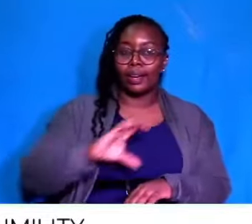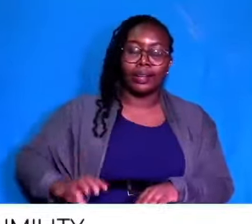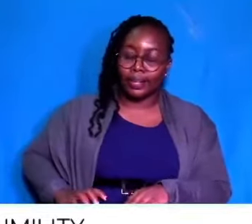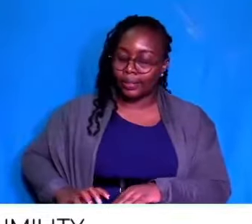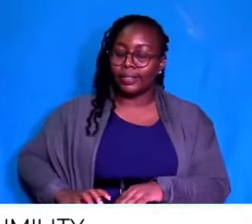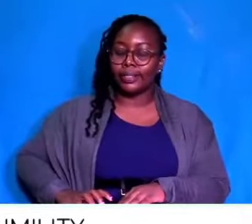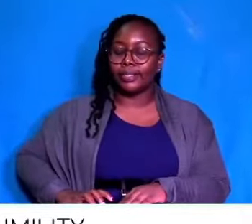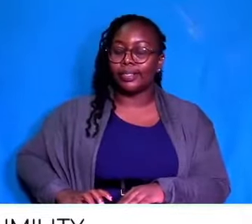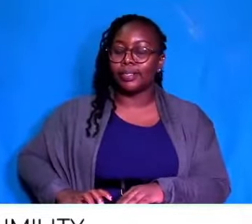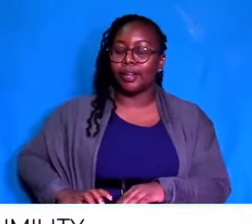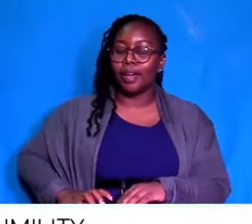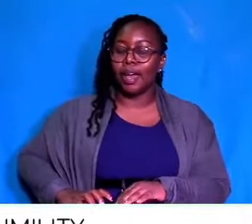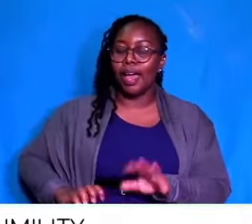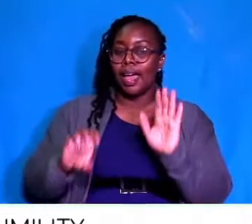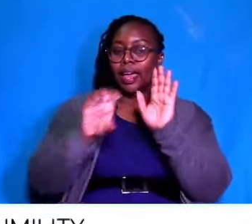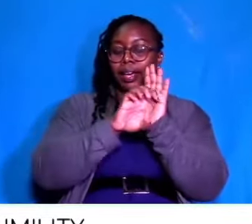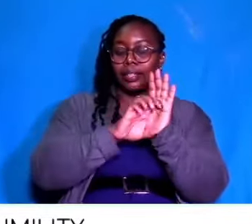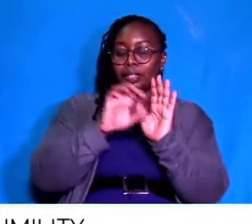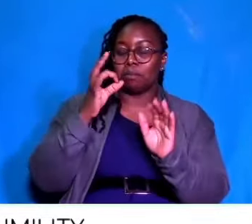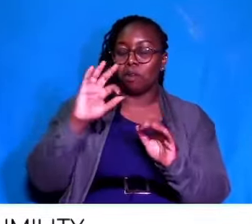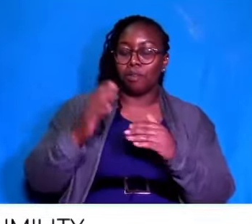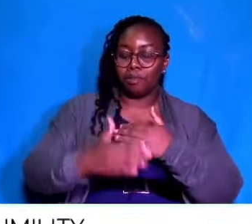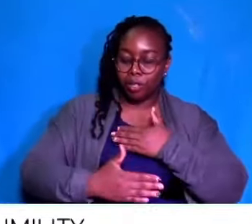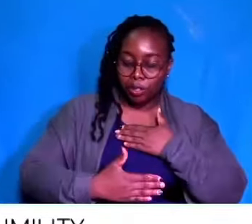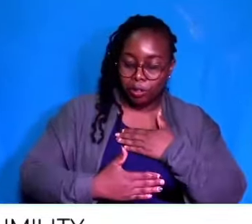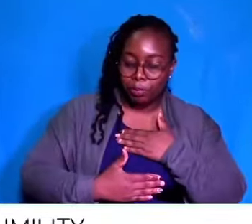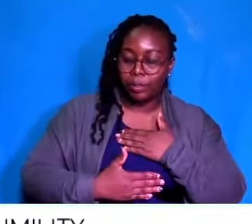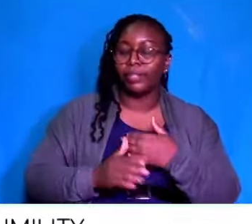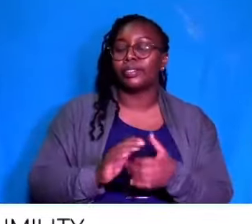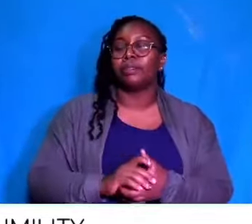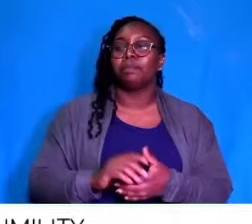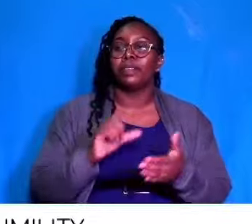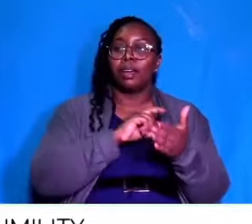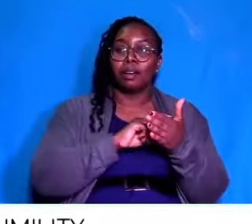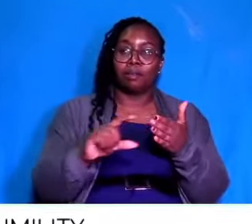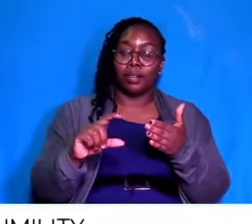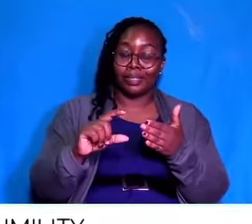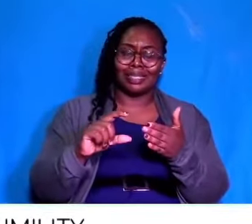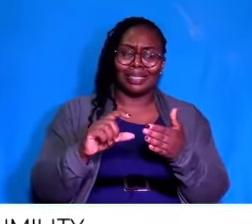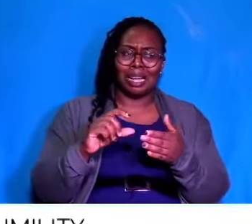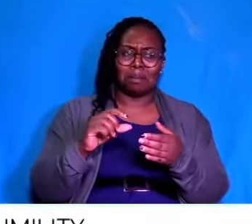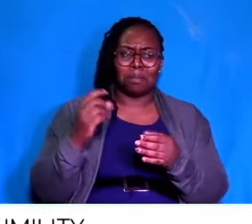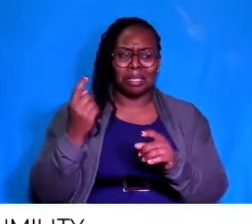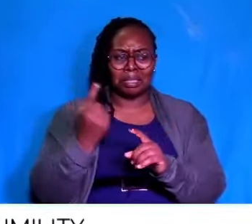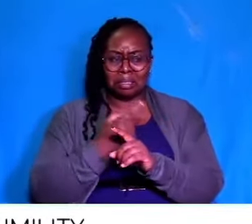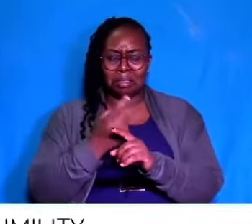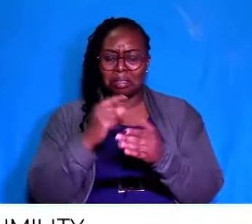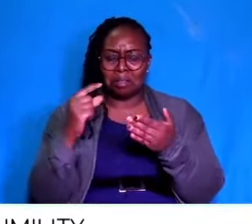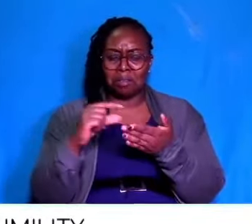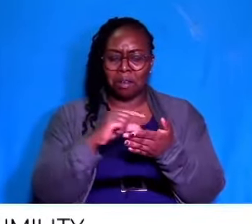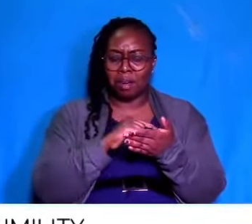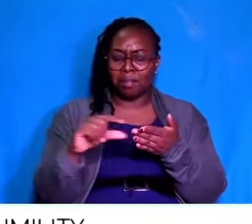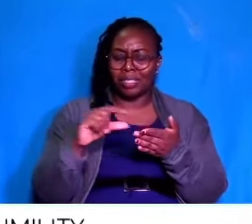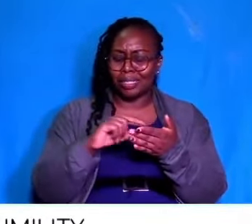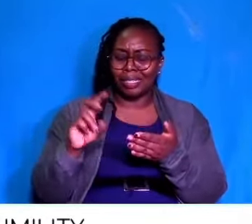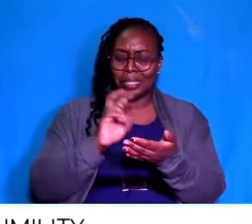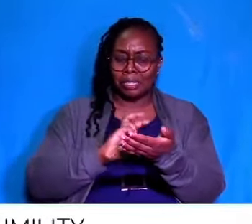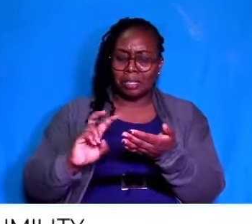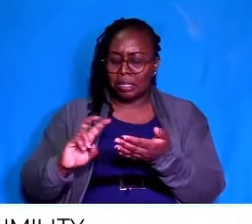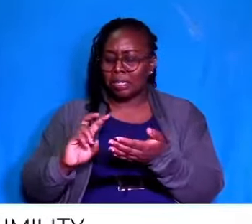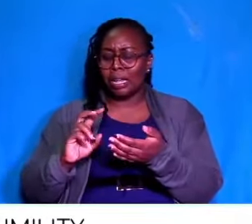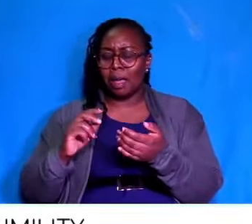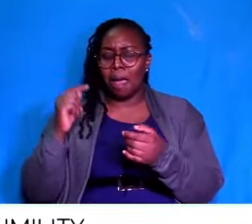Philippines, is the best chapter for me in the Bible. It's a verses I have read over and over, verses I have